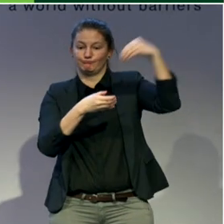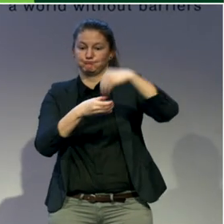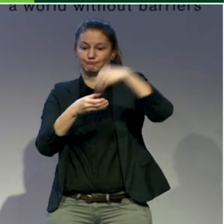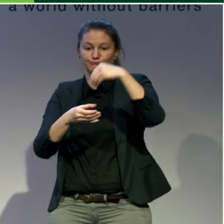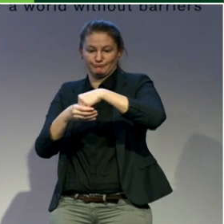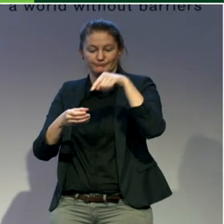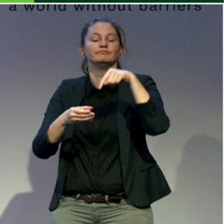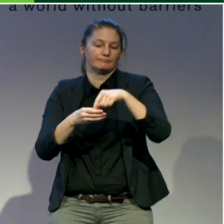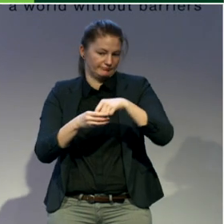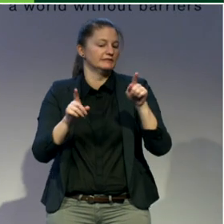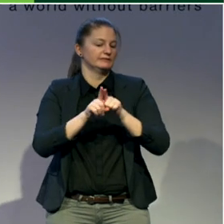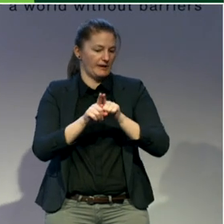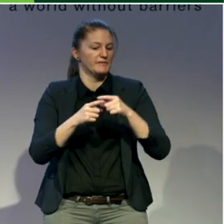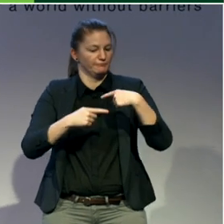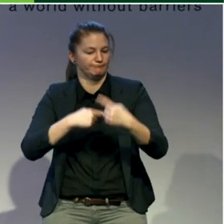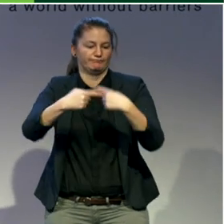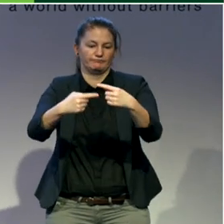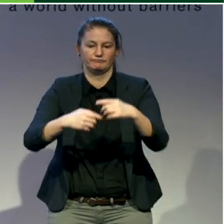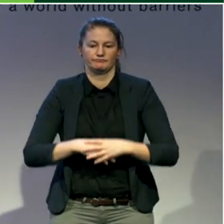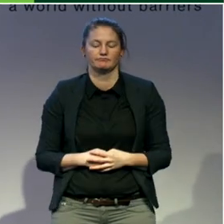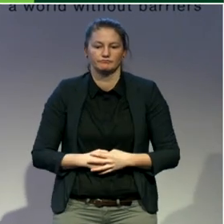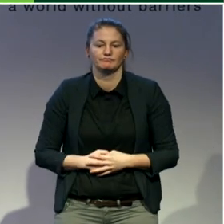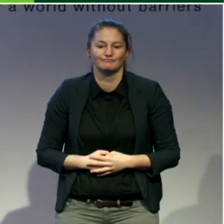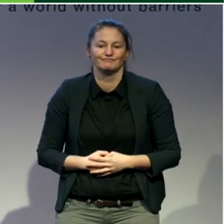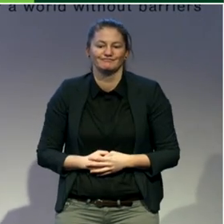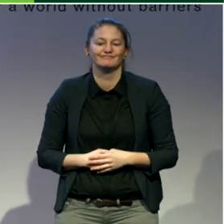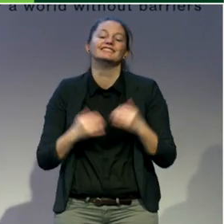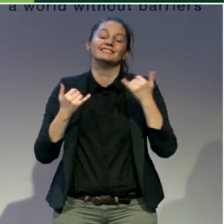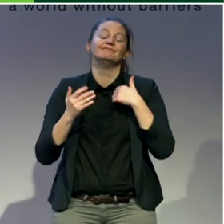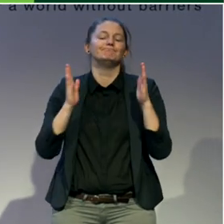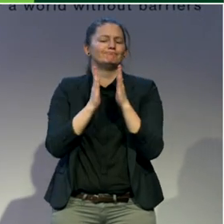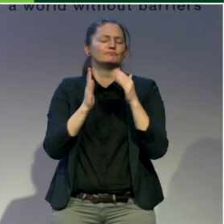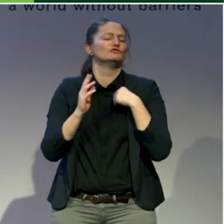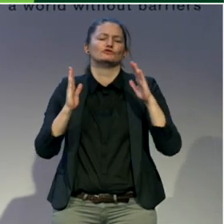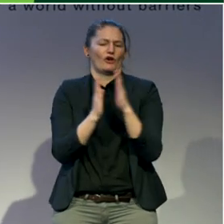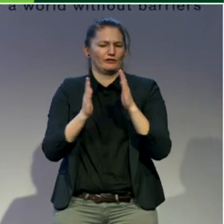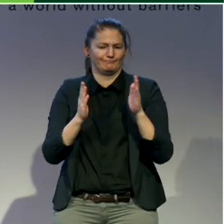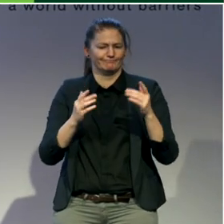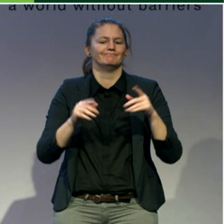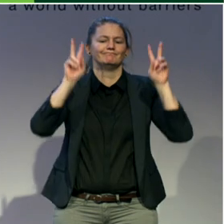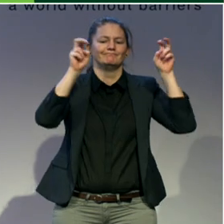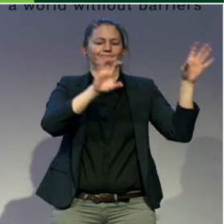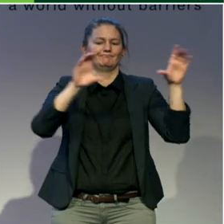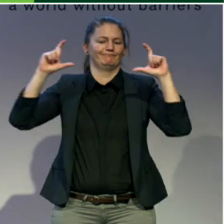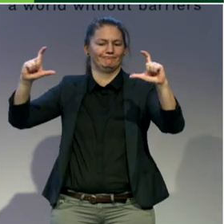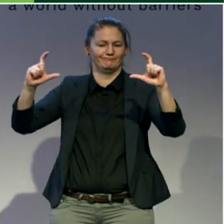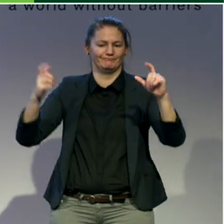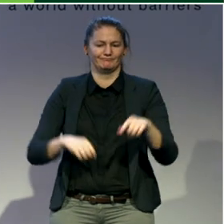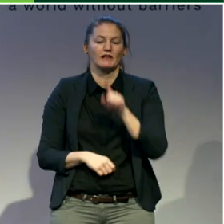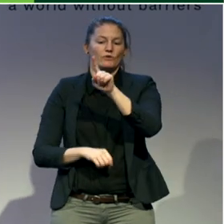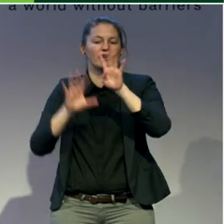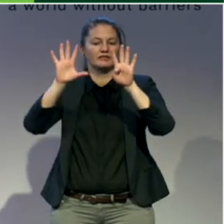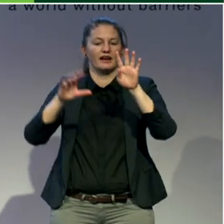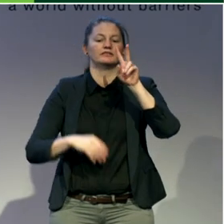from 1992 by Anna Finger that represents the essence of our project. Read,